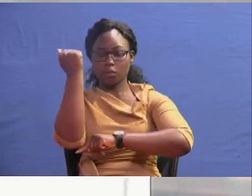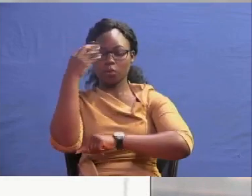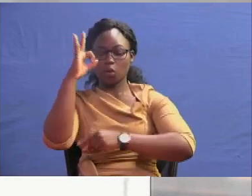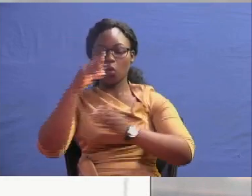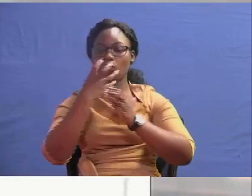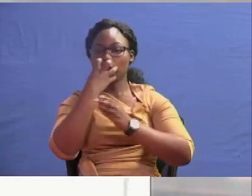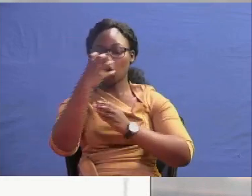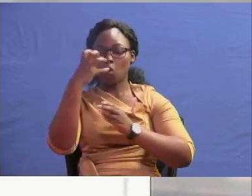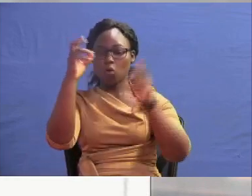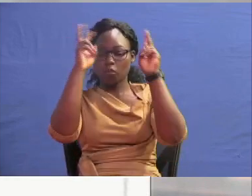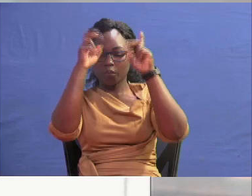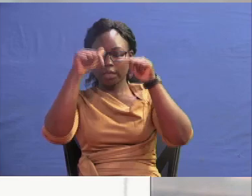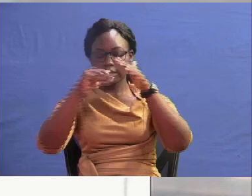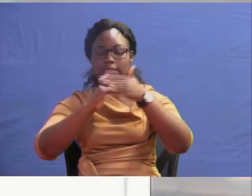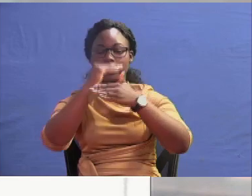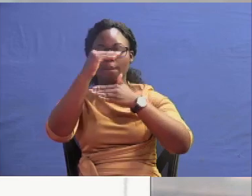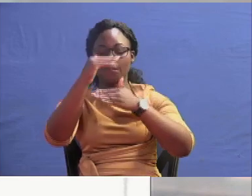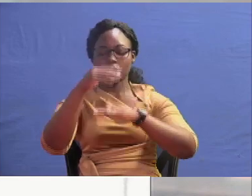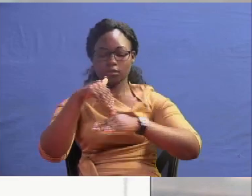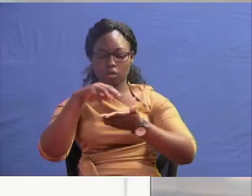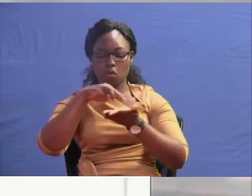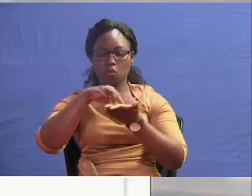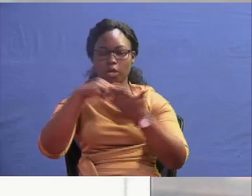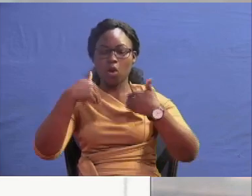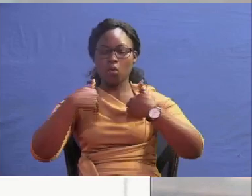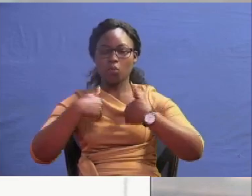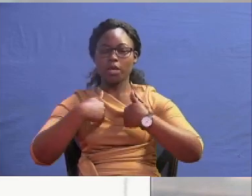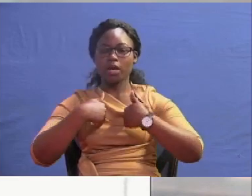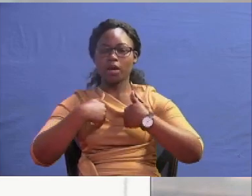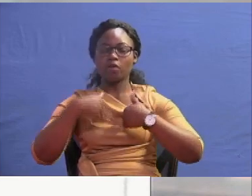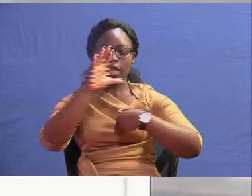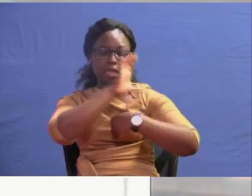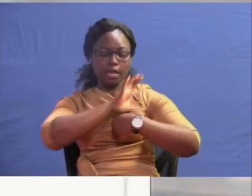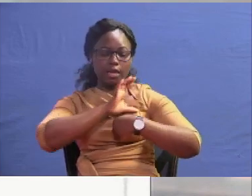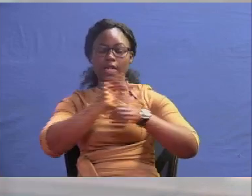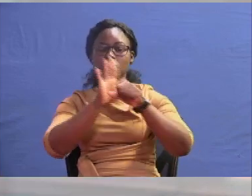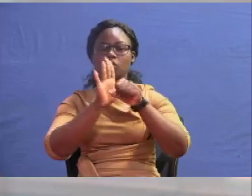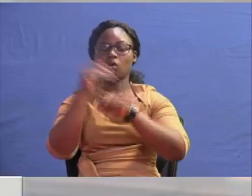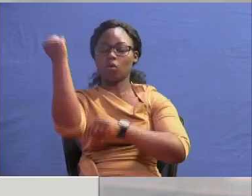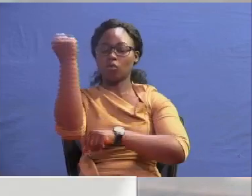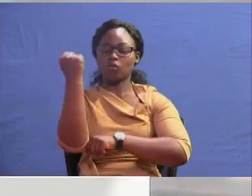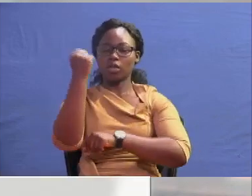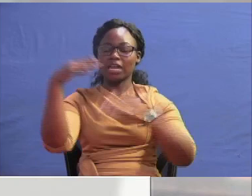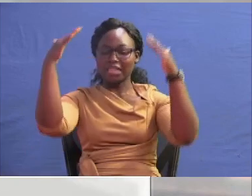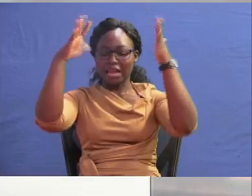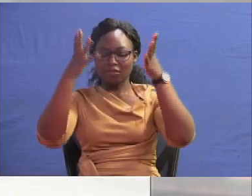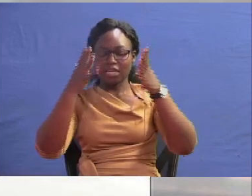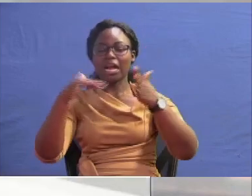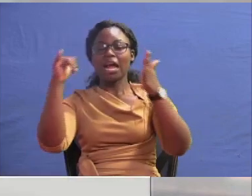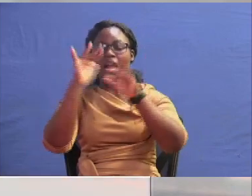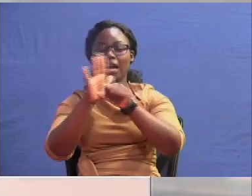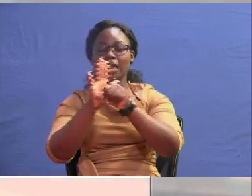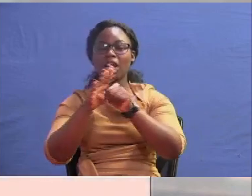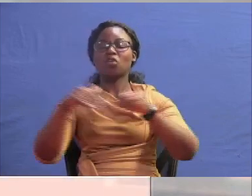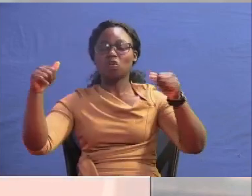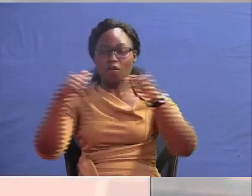topics. This past week has been characterized by several political events. A lot has happened. Some even